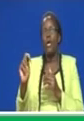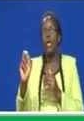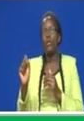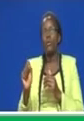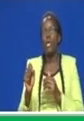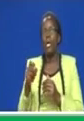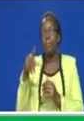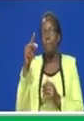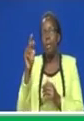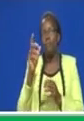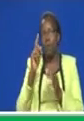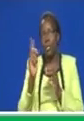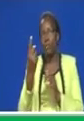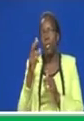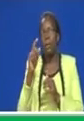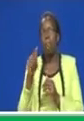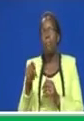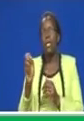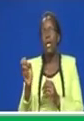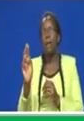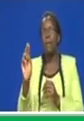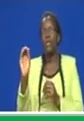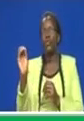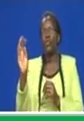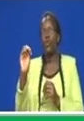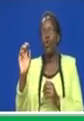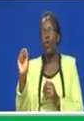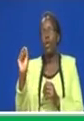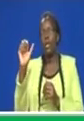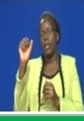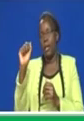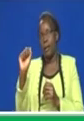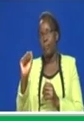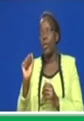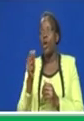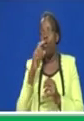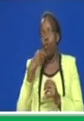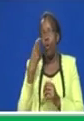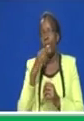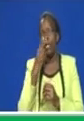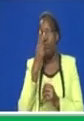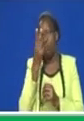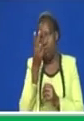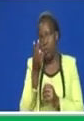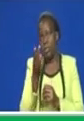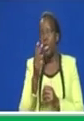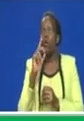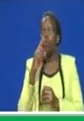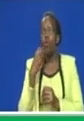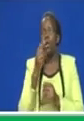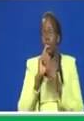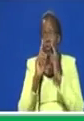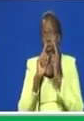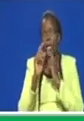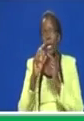the persona. Who is the persona in the poem? That is the voice. Who is speaking in the